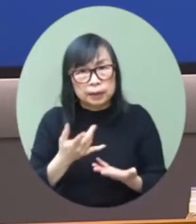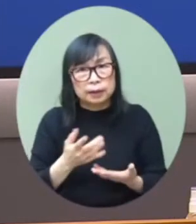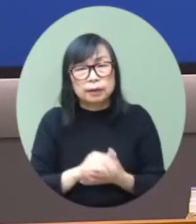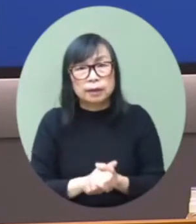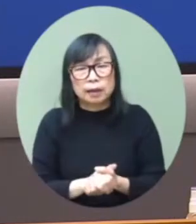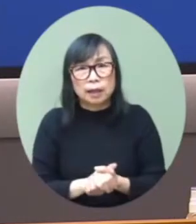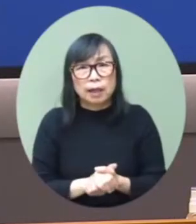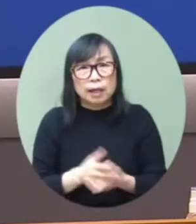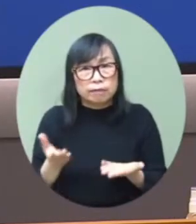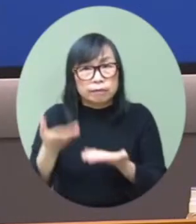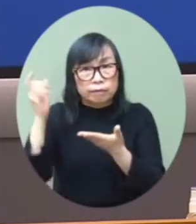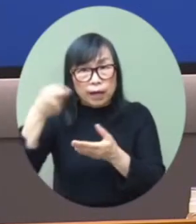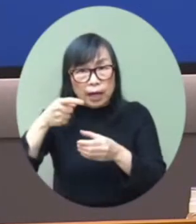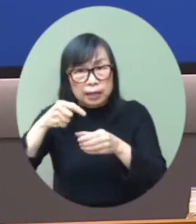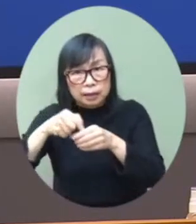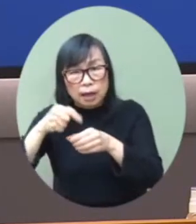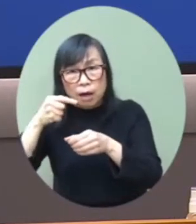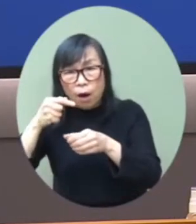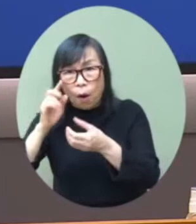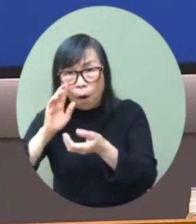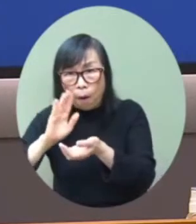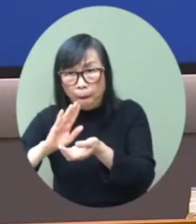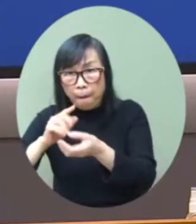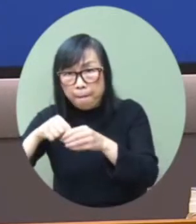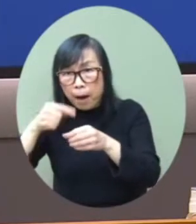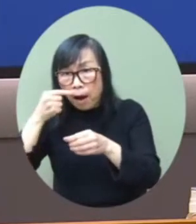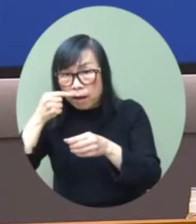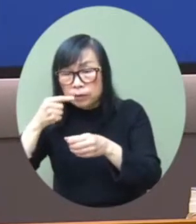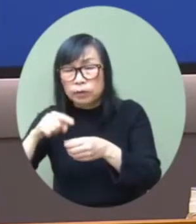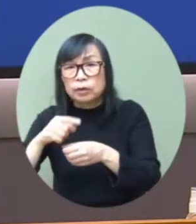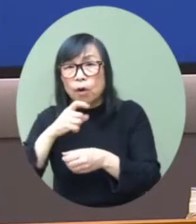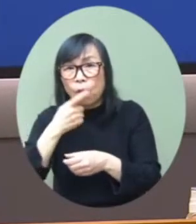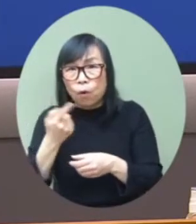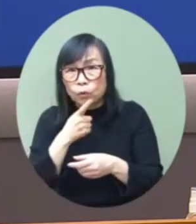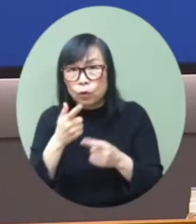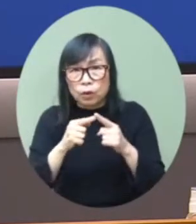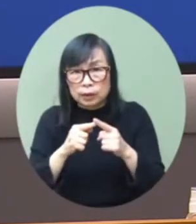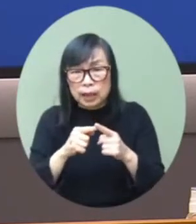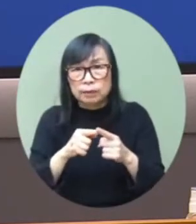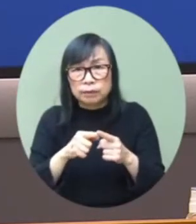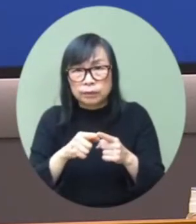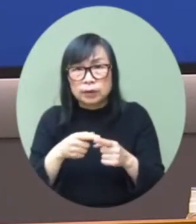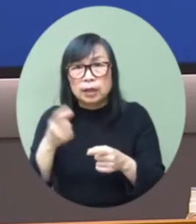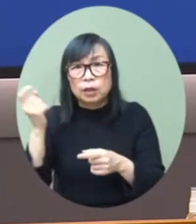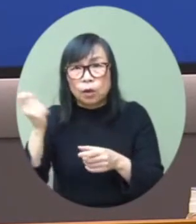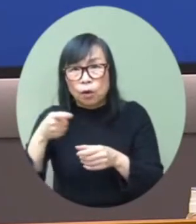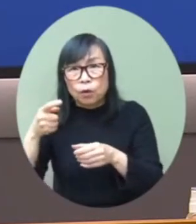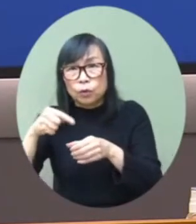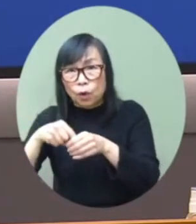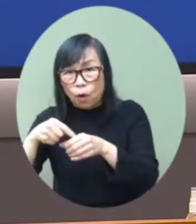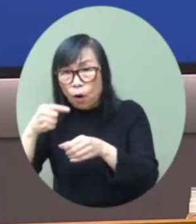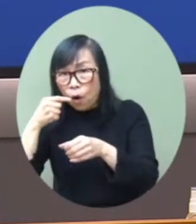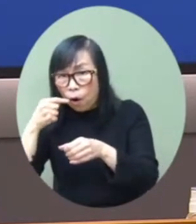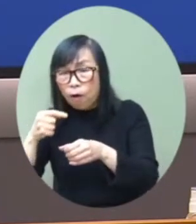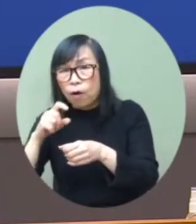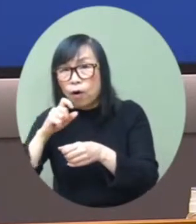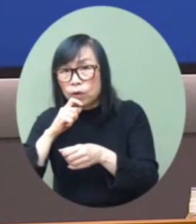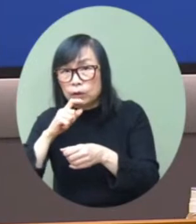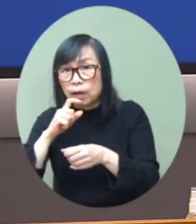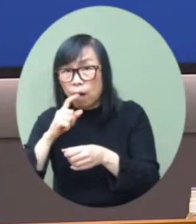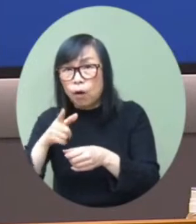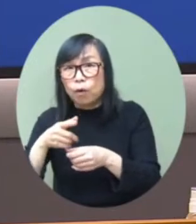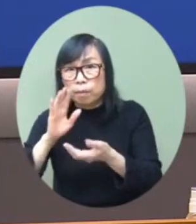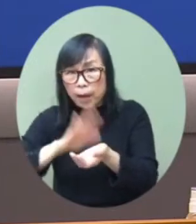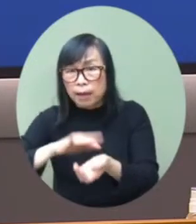especially at the early stages without the RAT declaration platforms. I believe that many individuals had done the